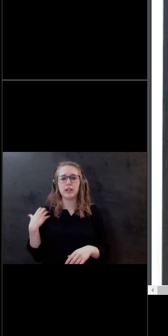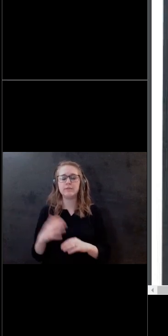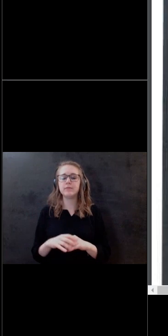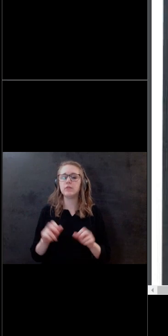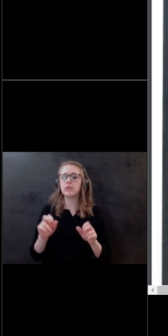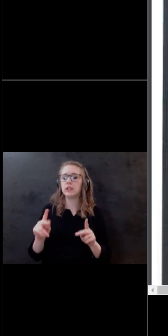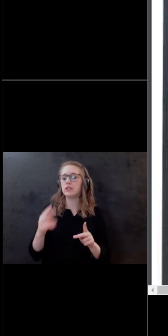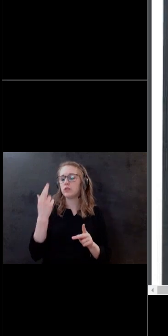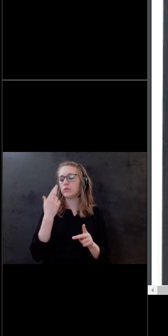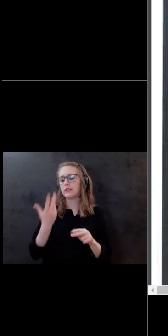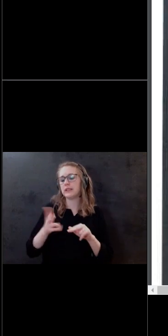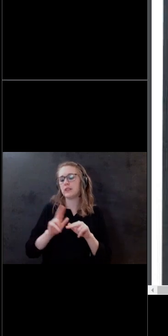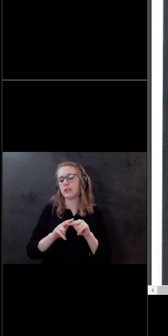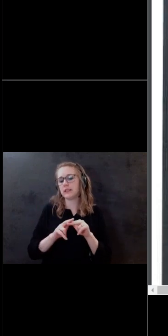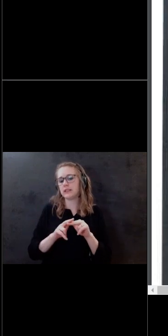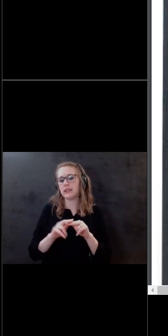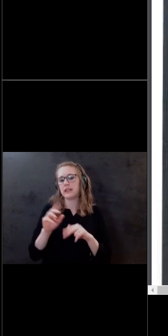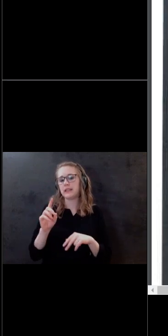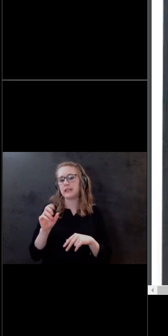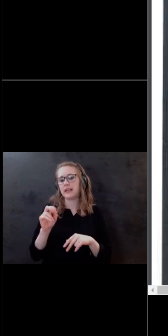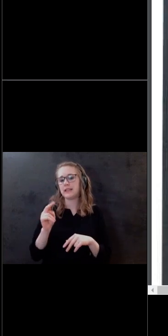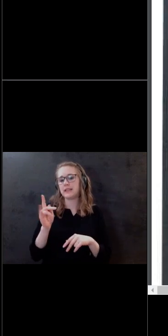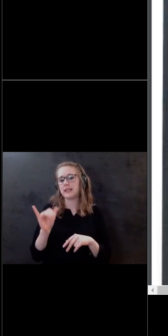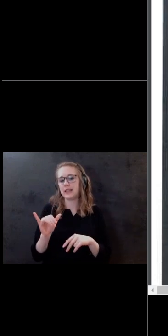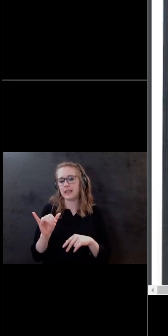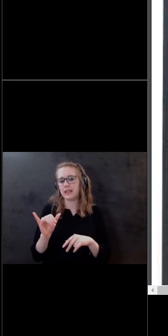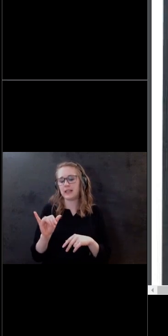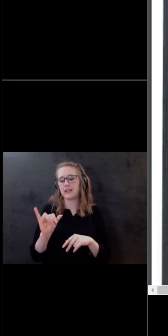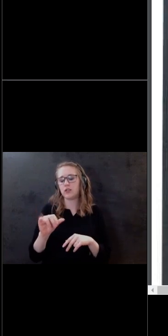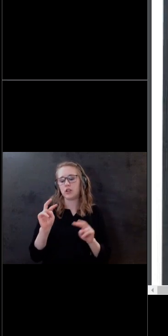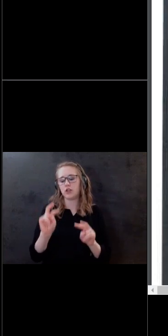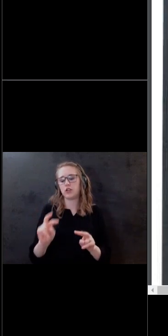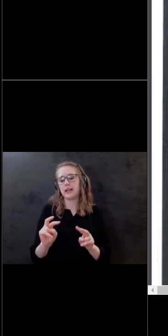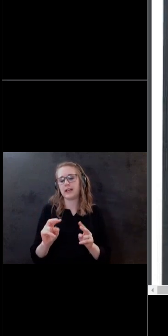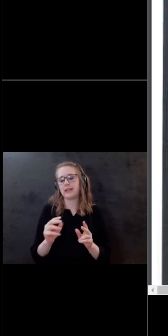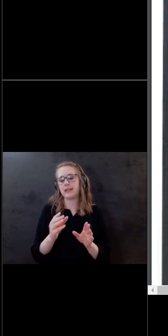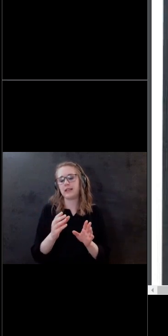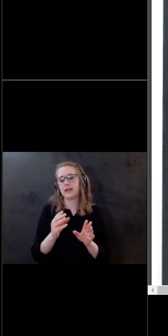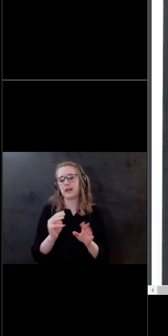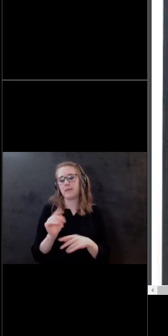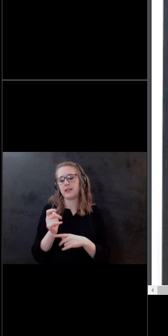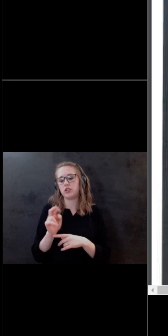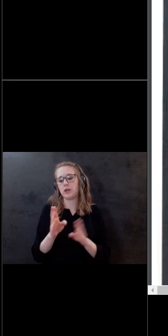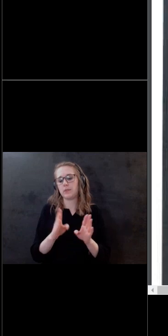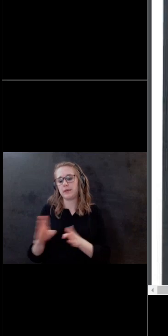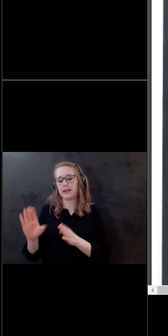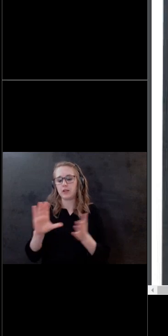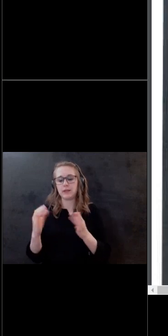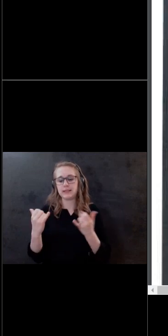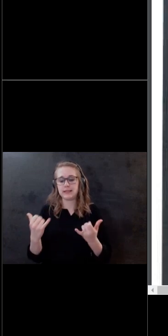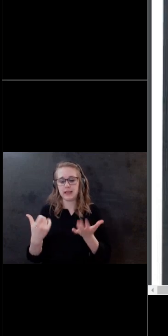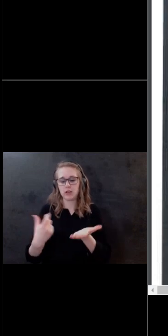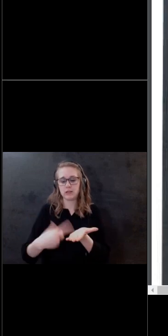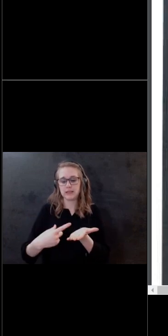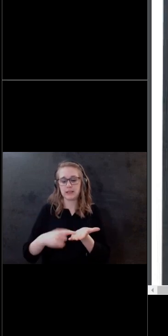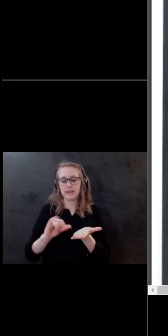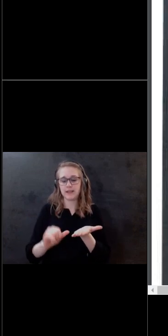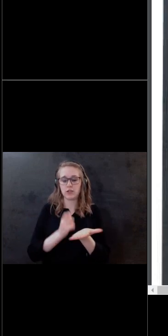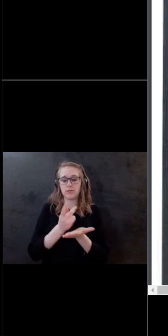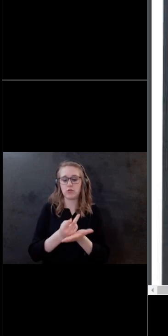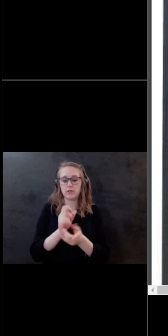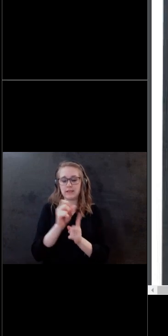in density. Everything's public record. You can look at the master plan that's forward for next week compared to what we're talking about now, which is an approved